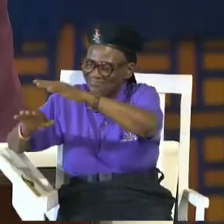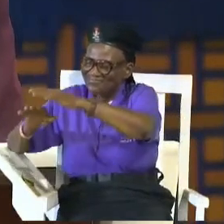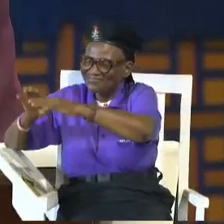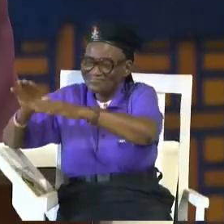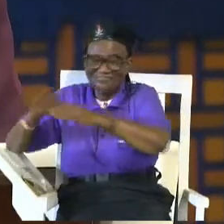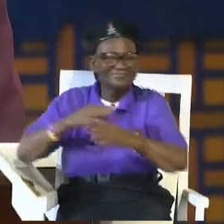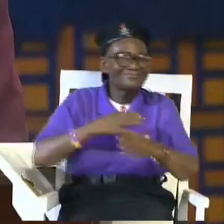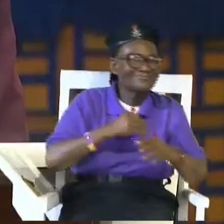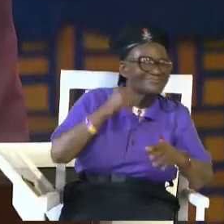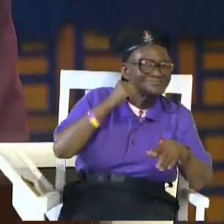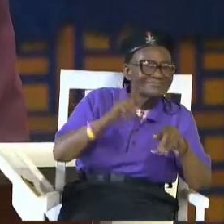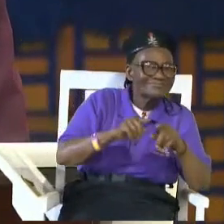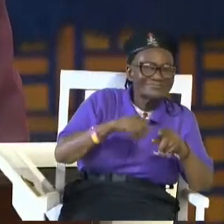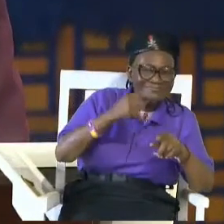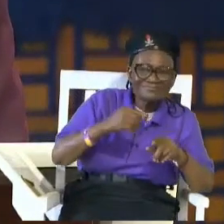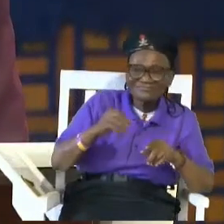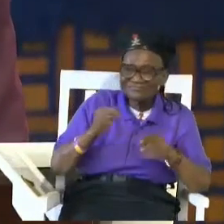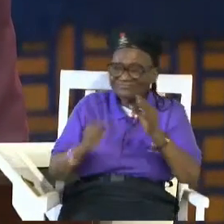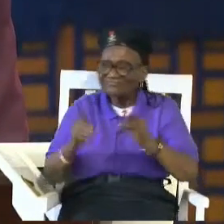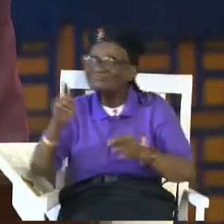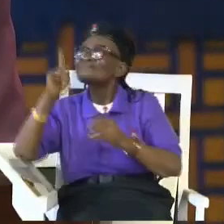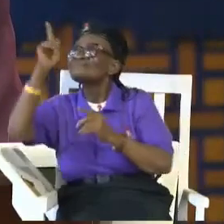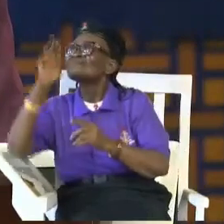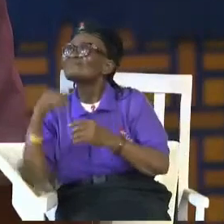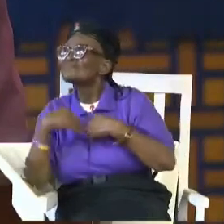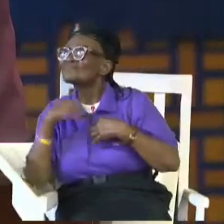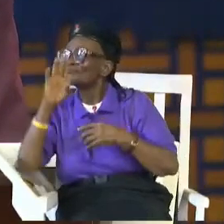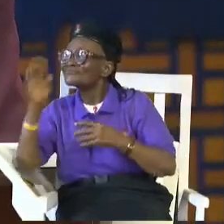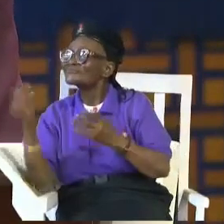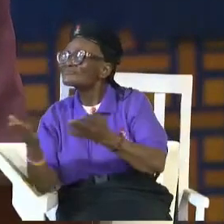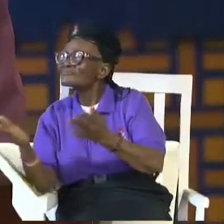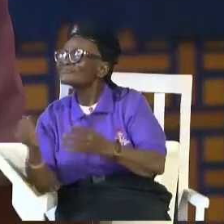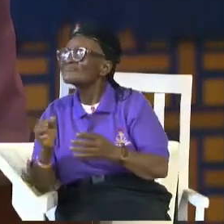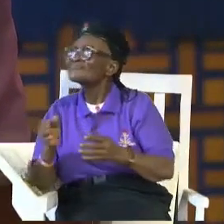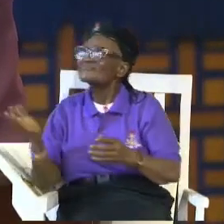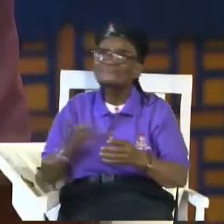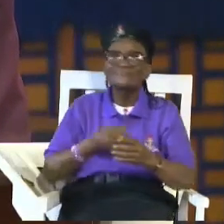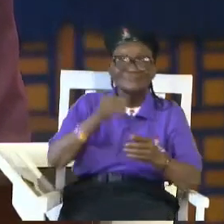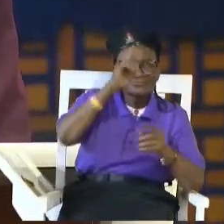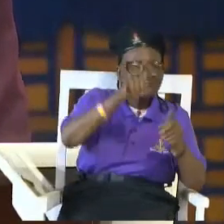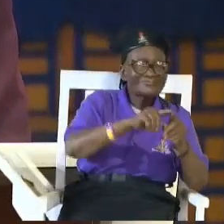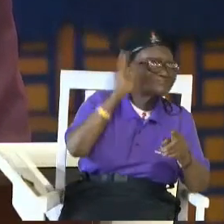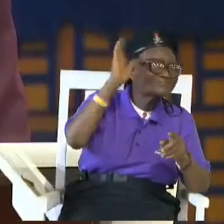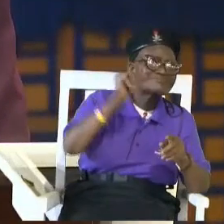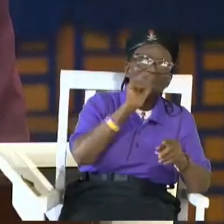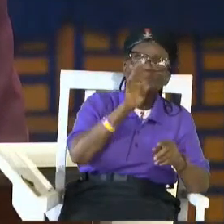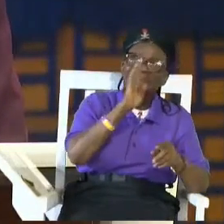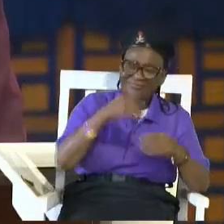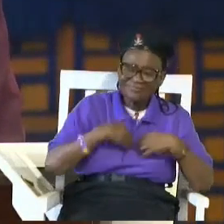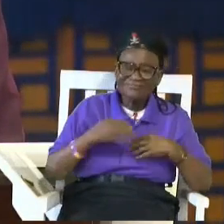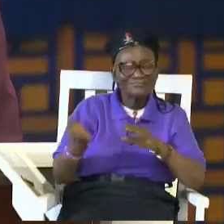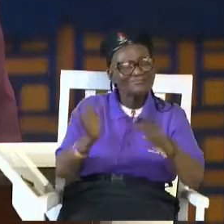And the sister said, oh, if you had been here, our brother would not have died.